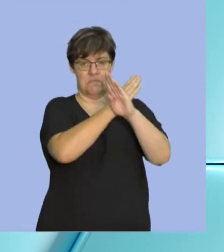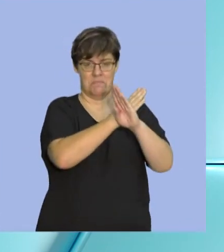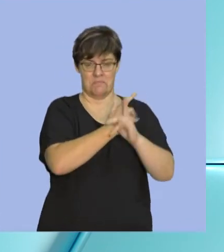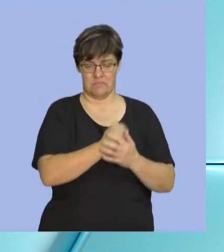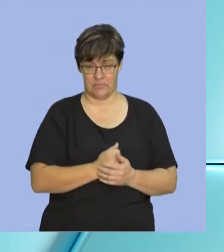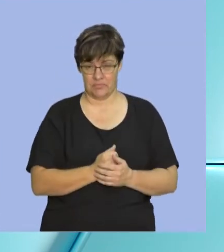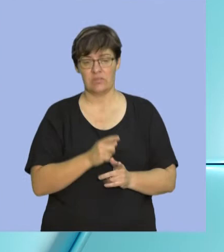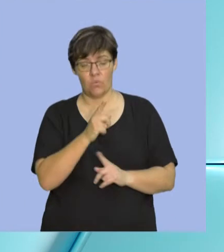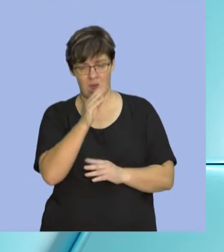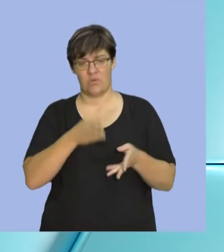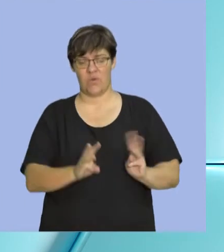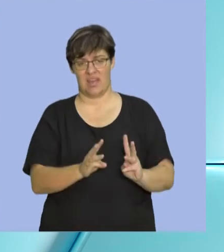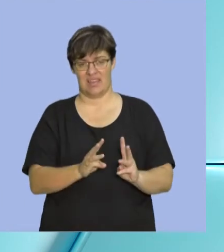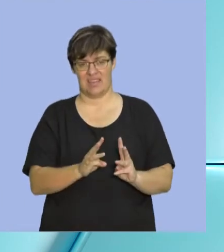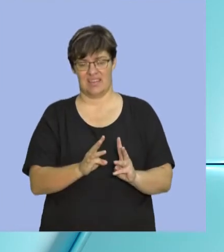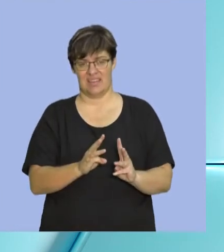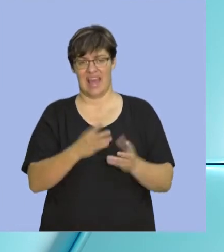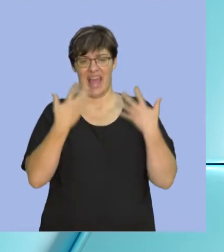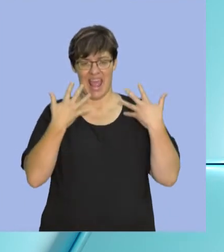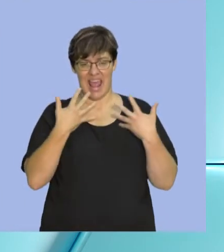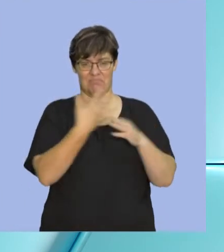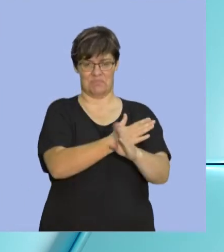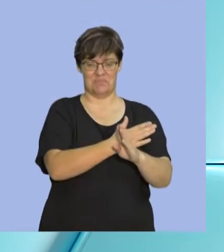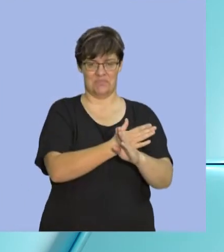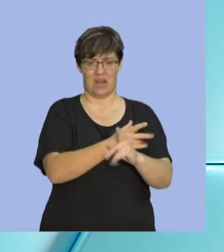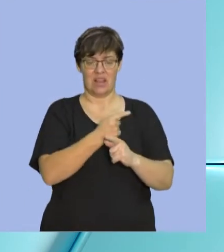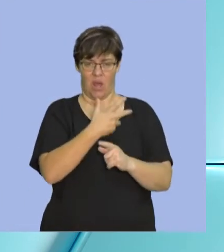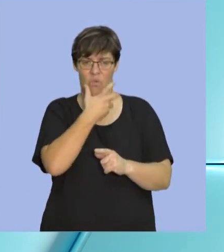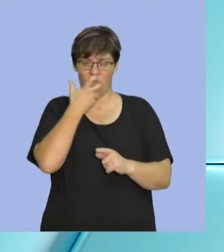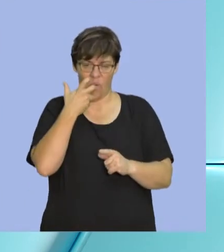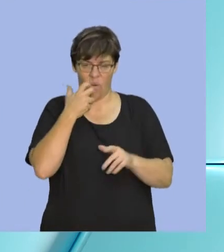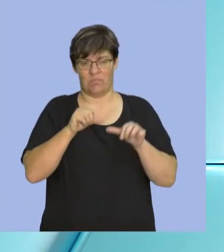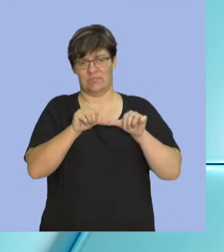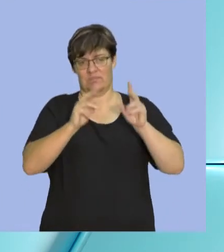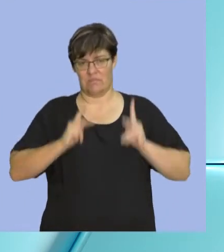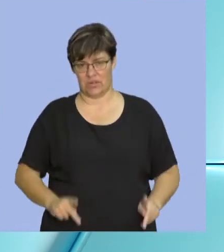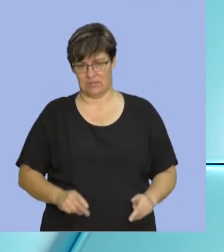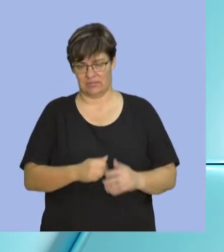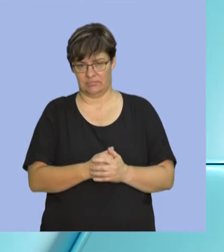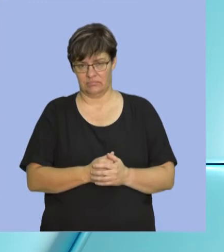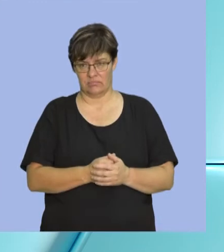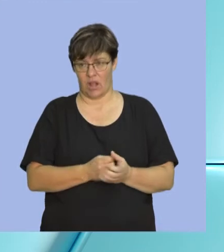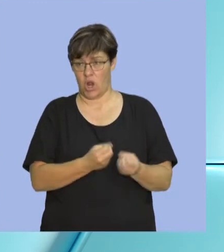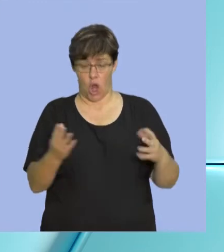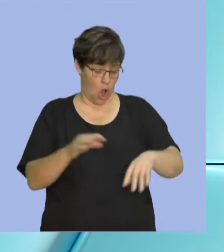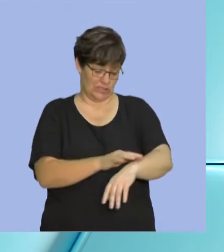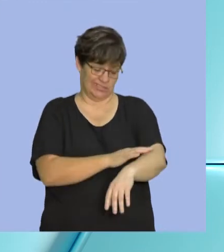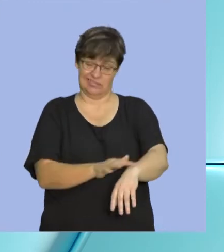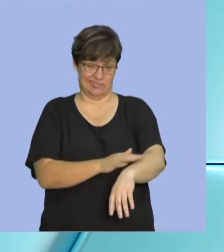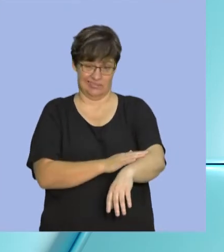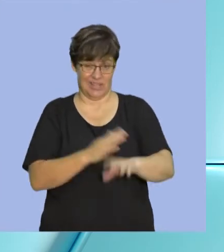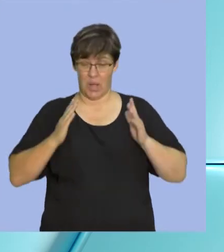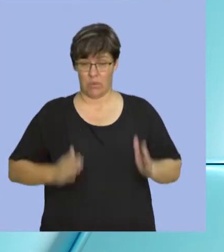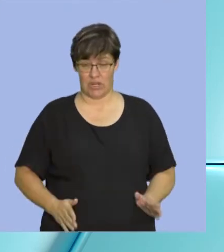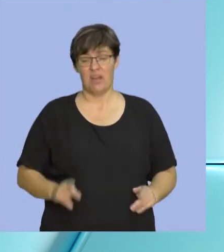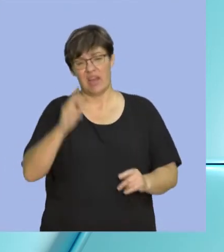which traps the air, keeping the body warm. Now, yes, we don't have much hair on the surface of our body, but if you think